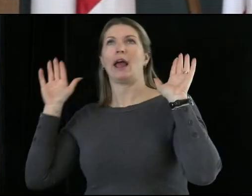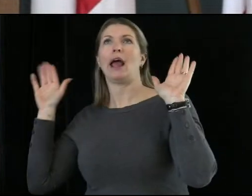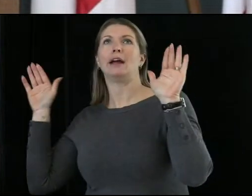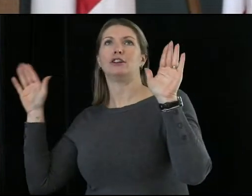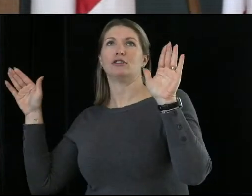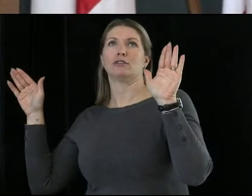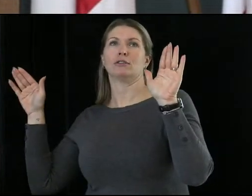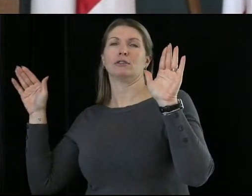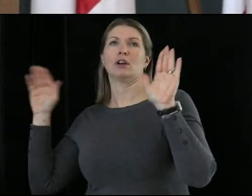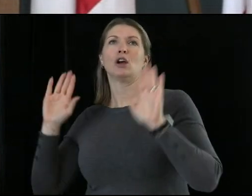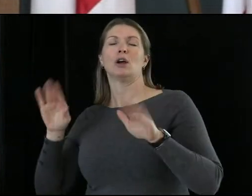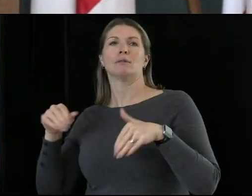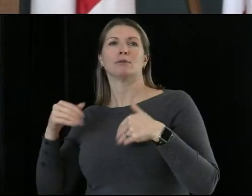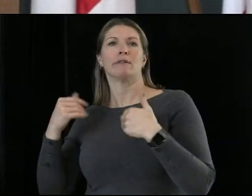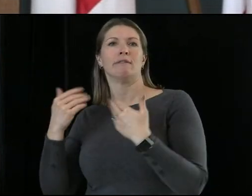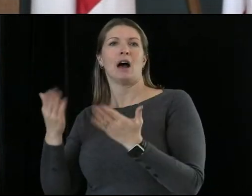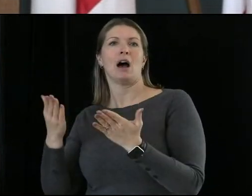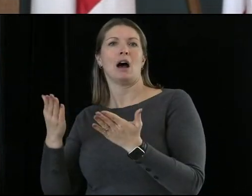the sign.